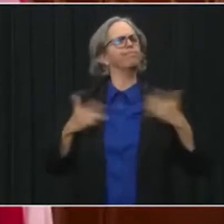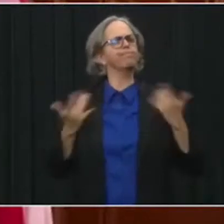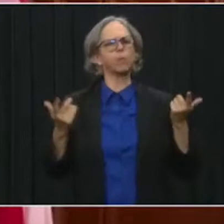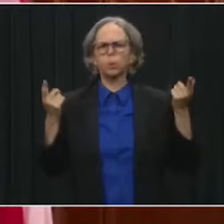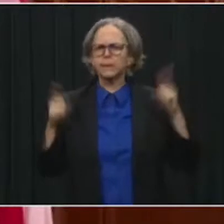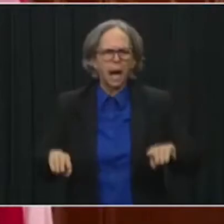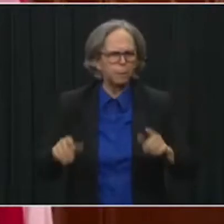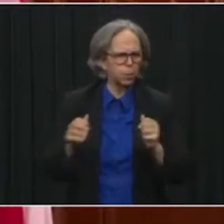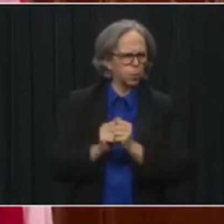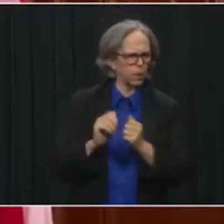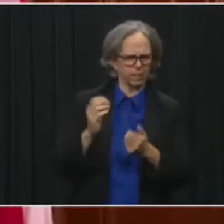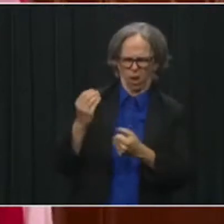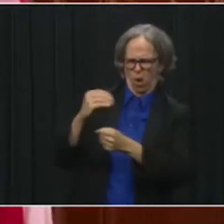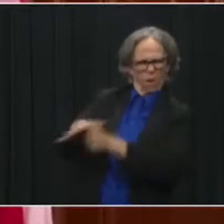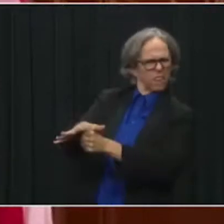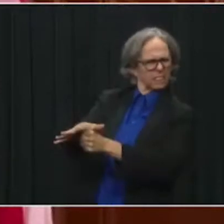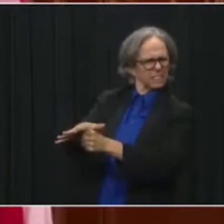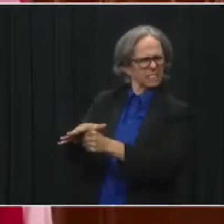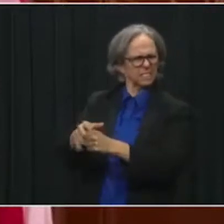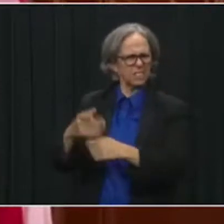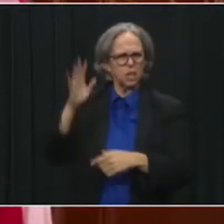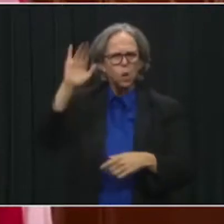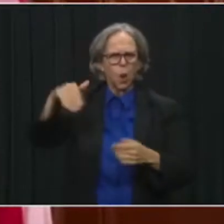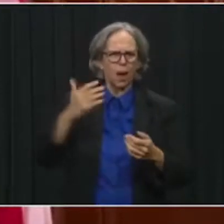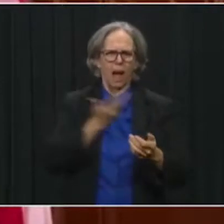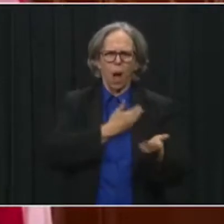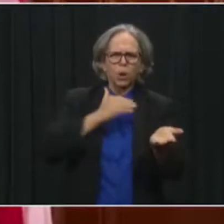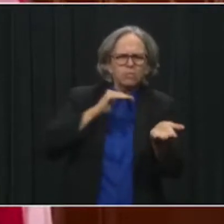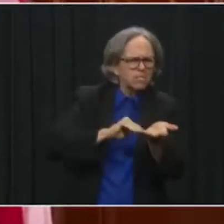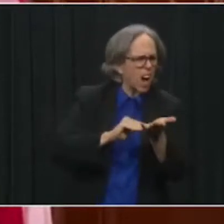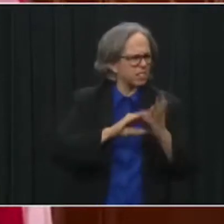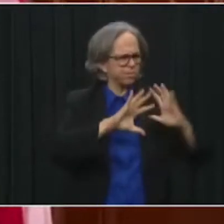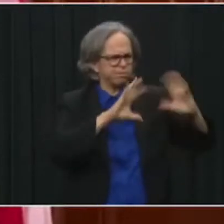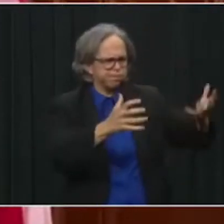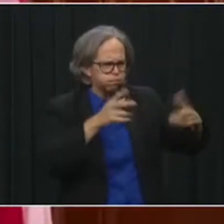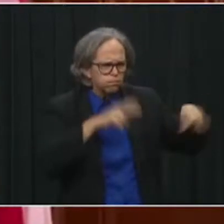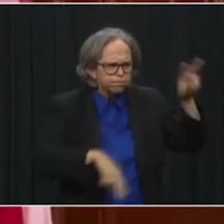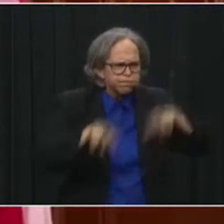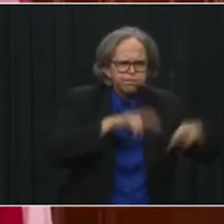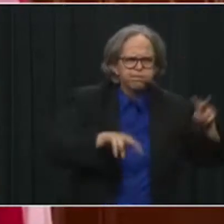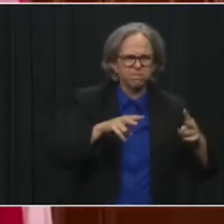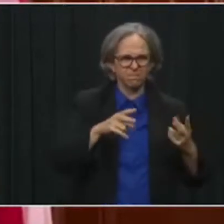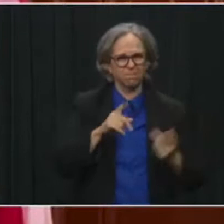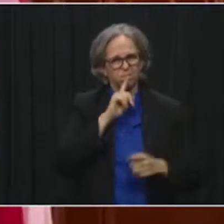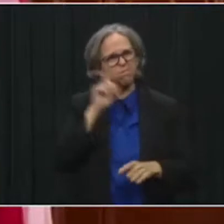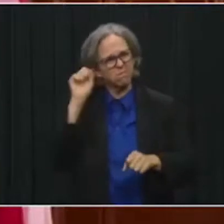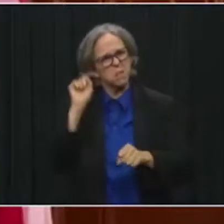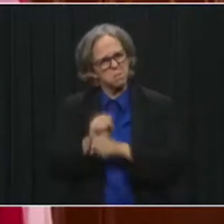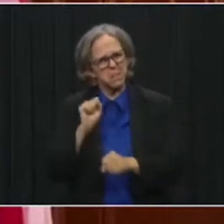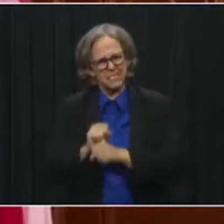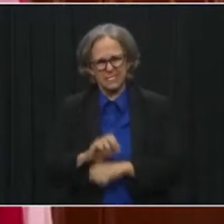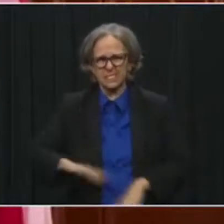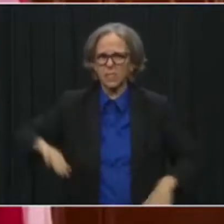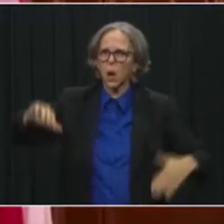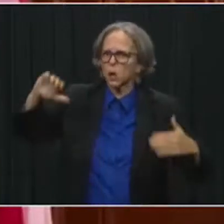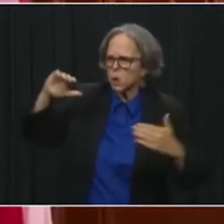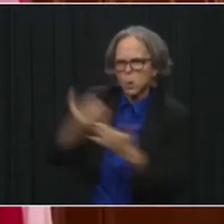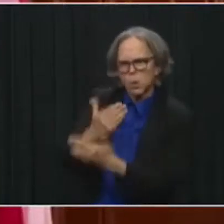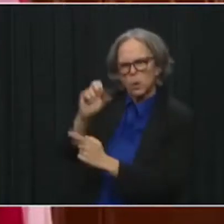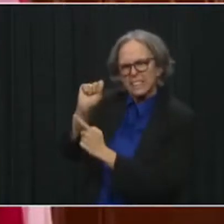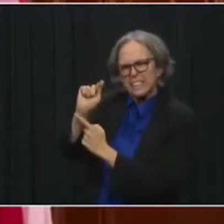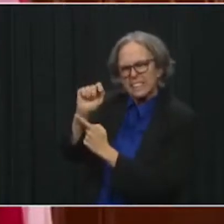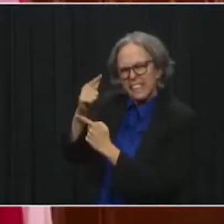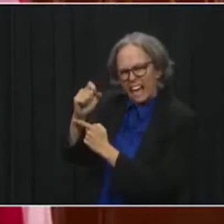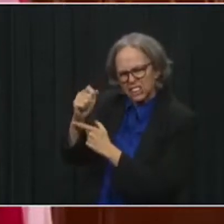are seeing statewide. We are really at a new stage in this pandemic. I think